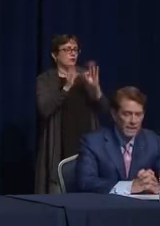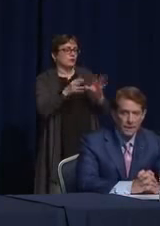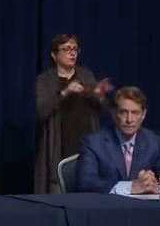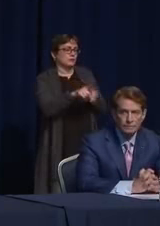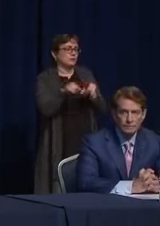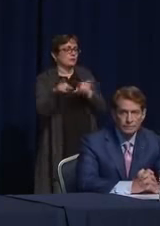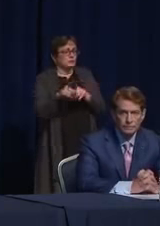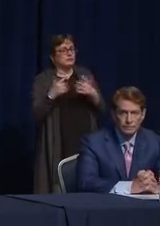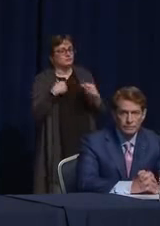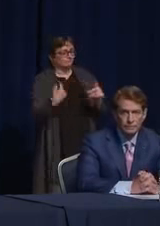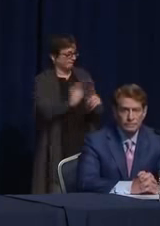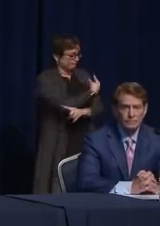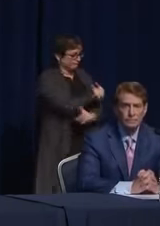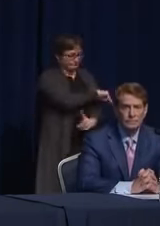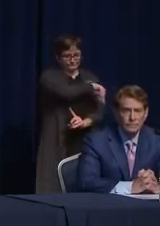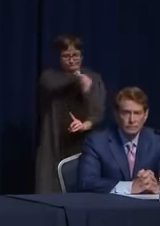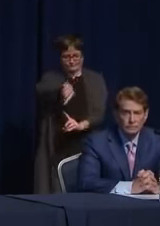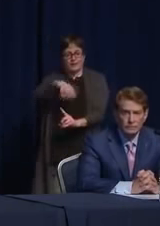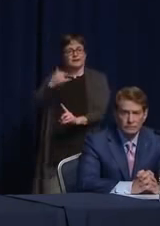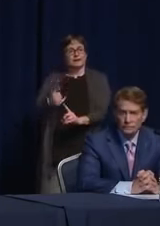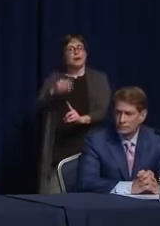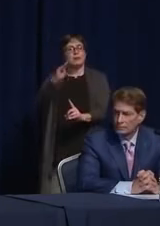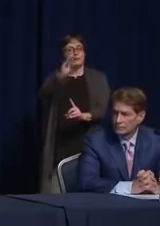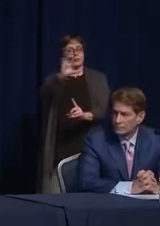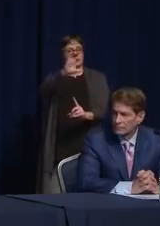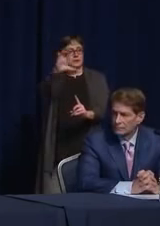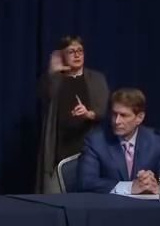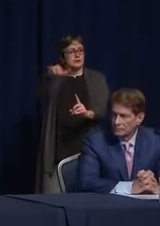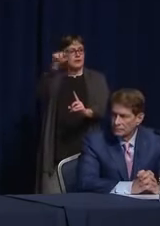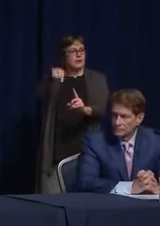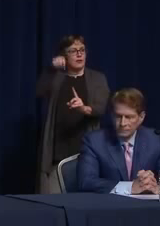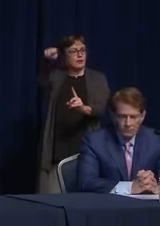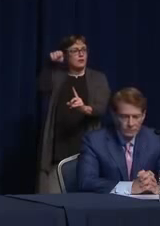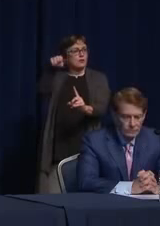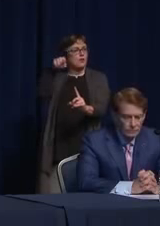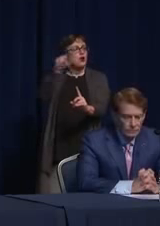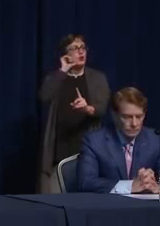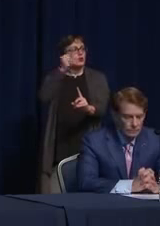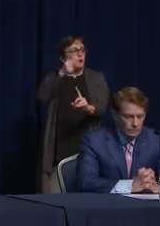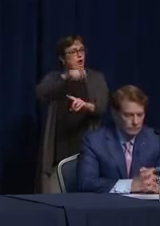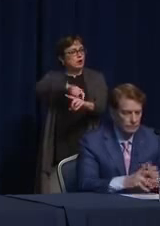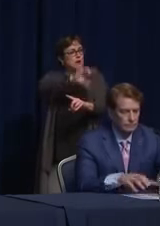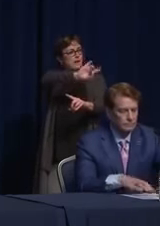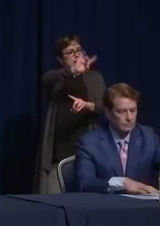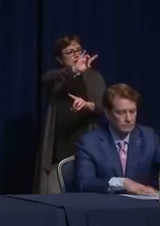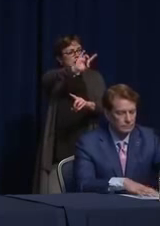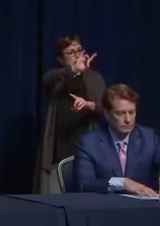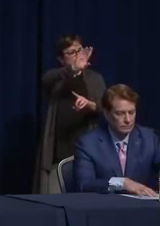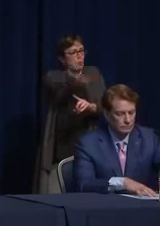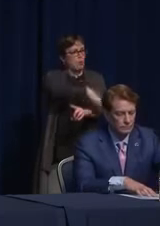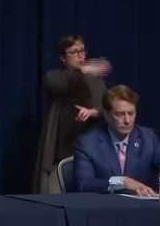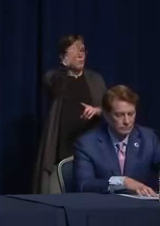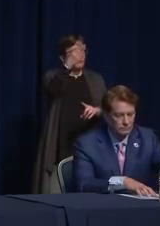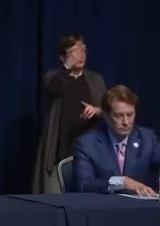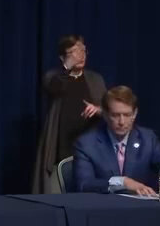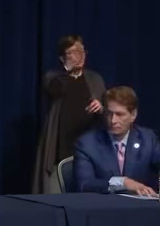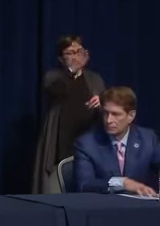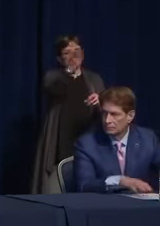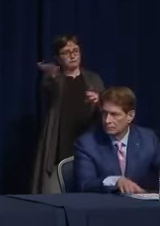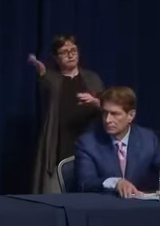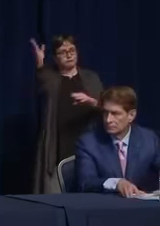Again, Bergen County College, Community College, tomorrow, 8 a.m. to 4 p.m., day